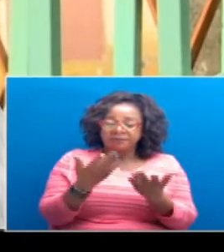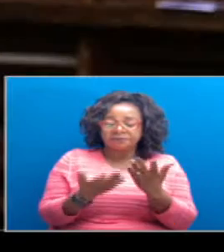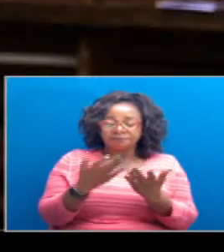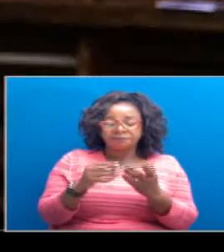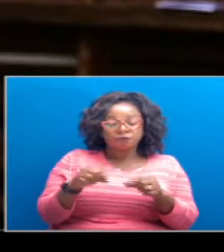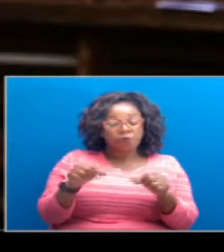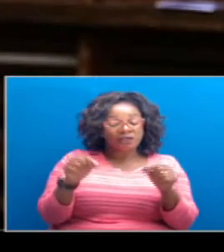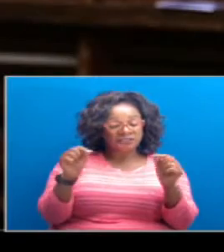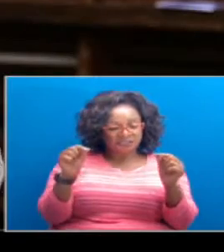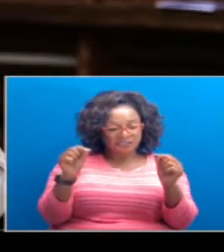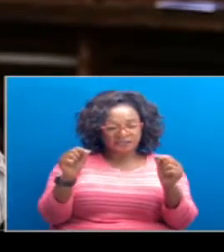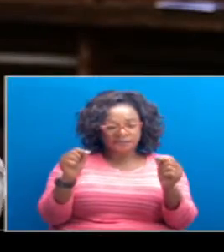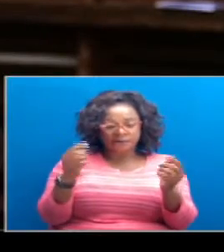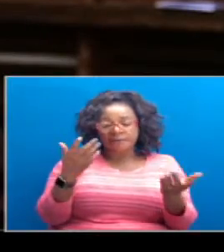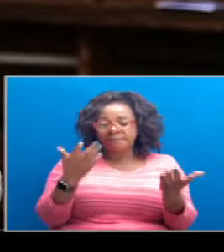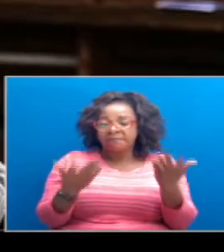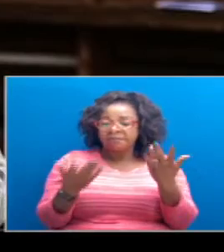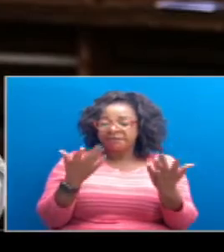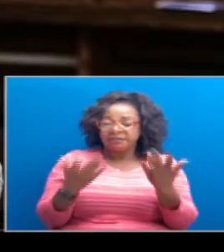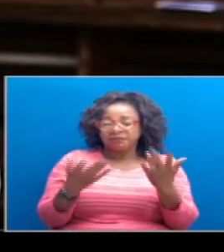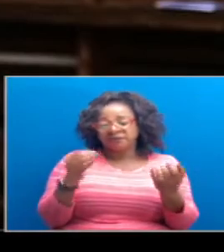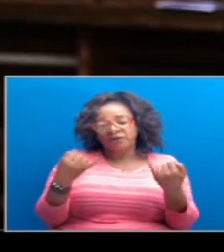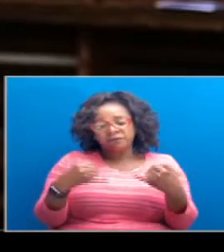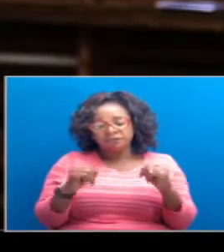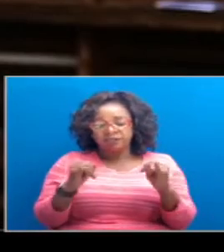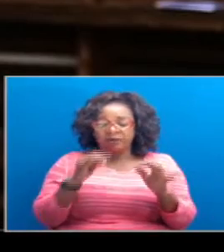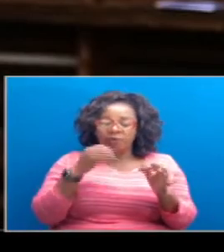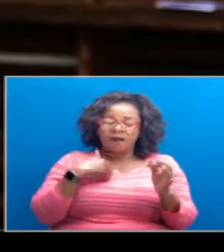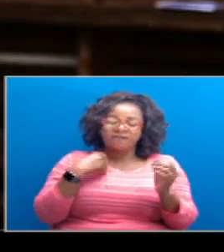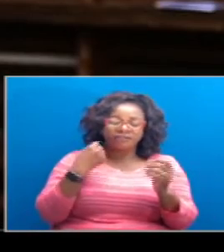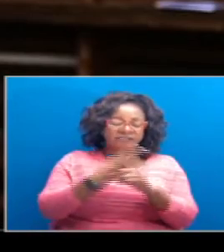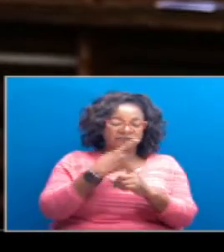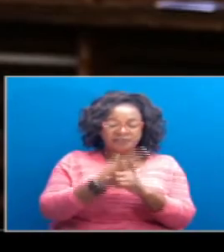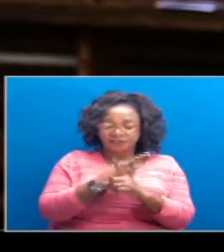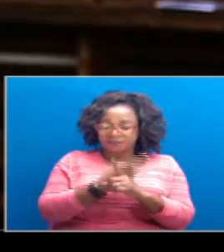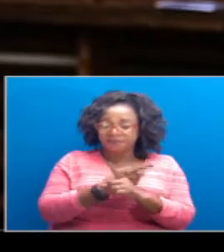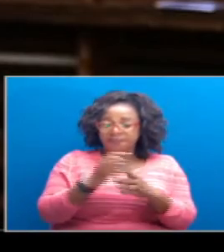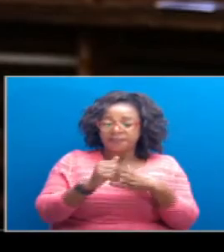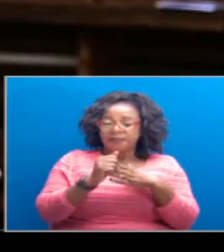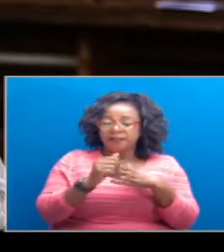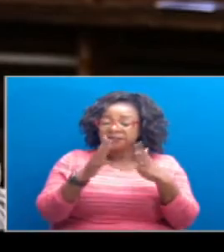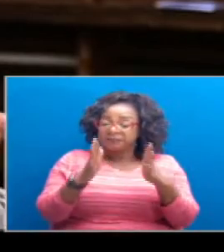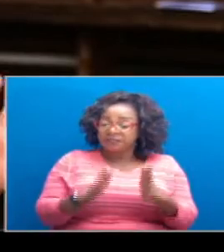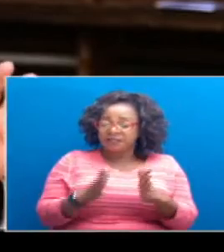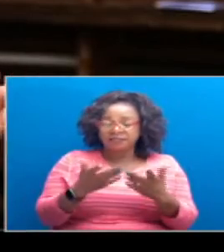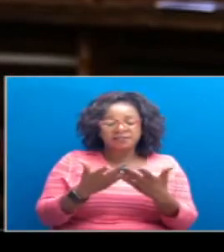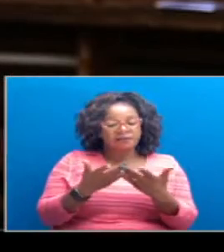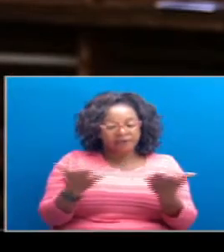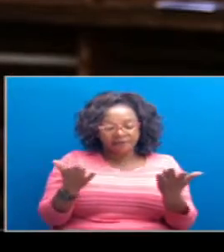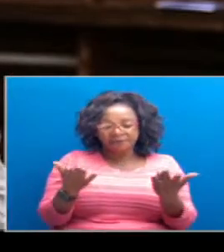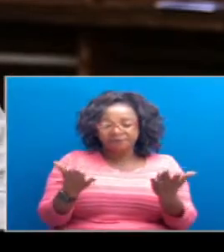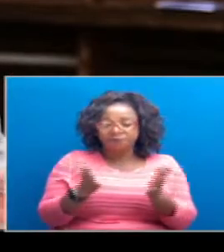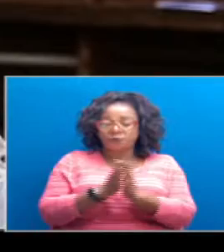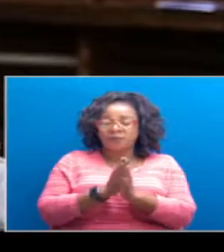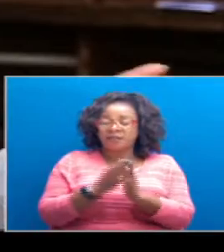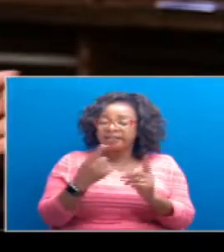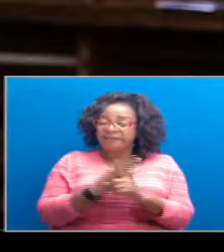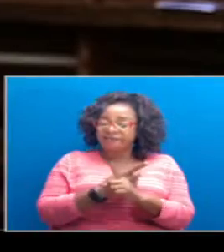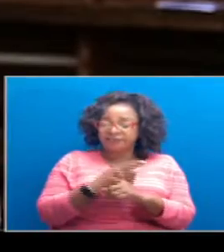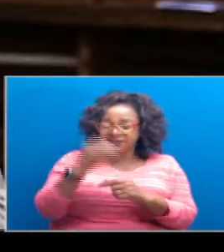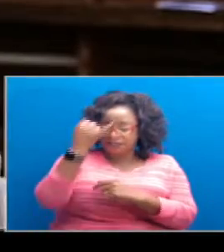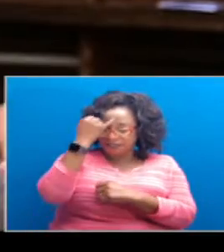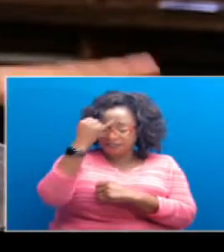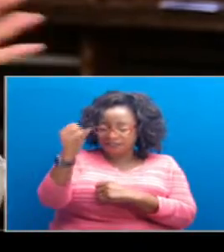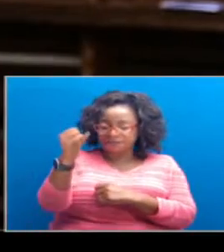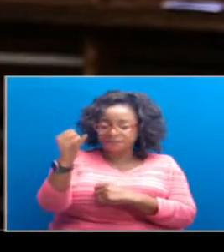policy, perhaps, or tax regimes? You know, you've had very many different leaders come in. Do they all come in with a different idea, a